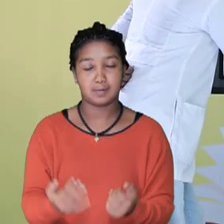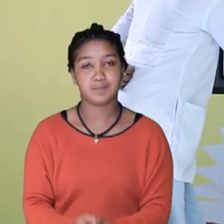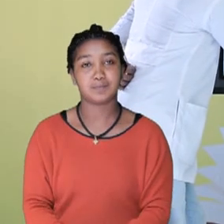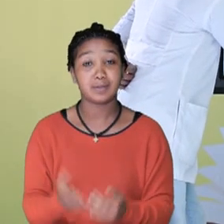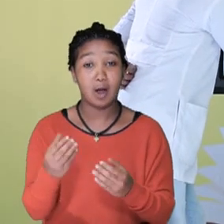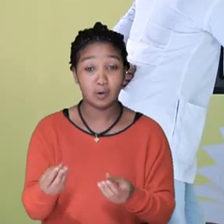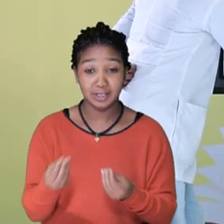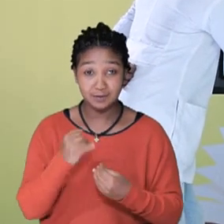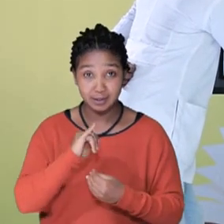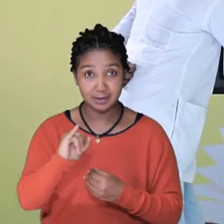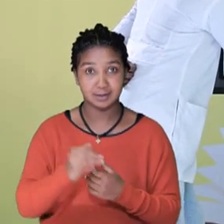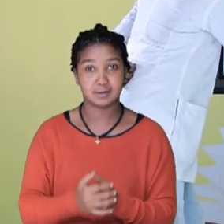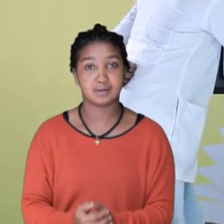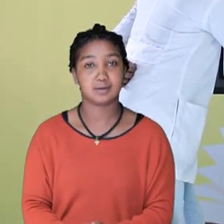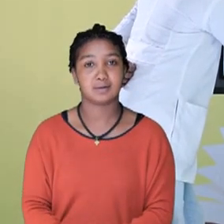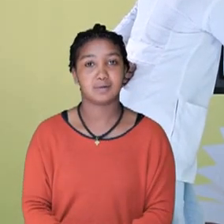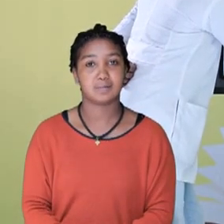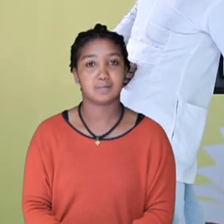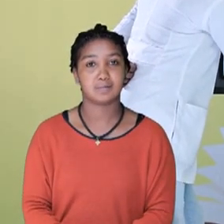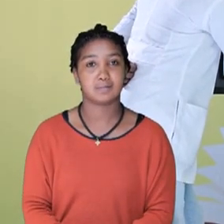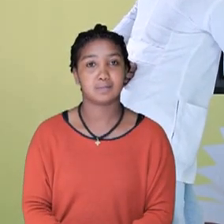given is